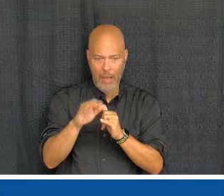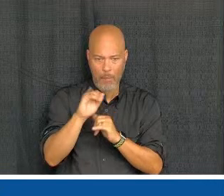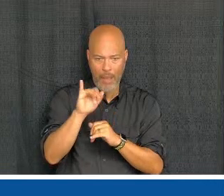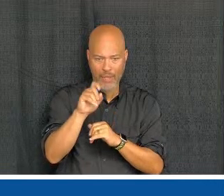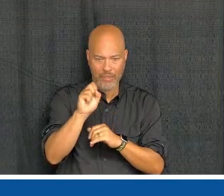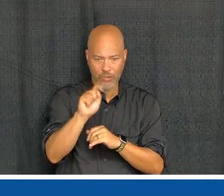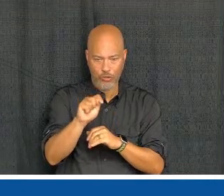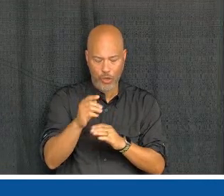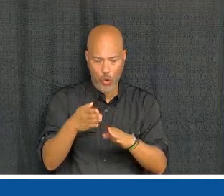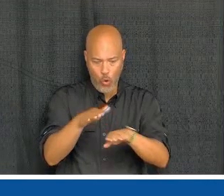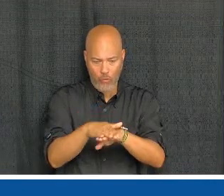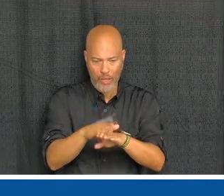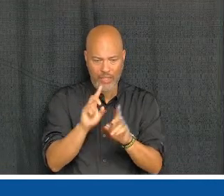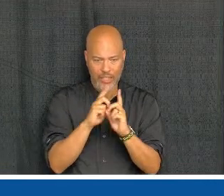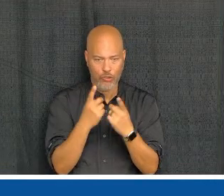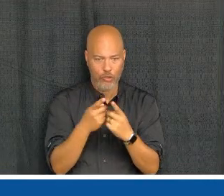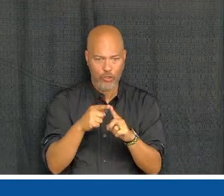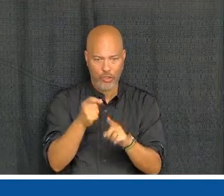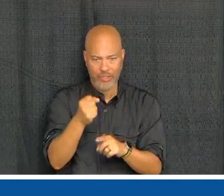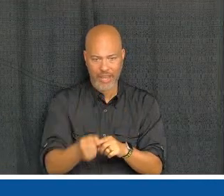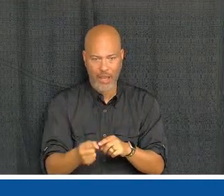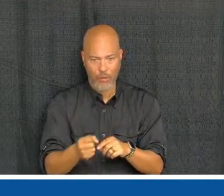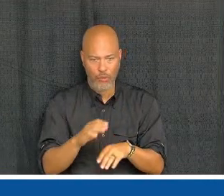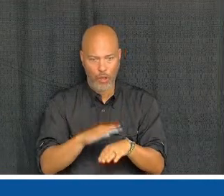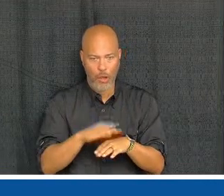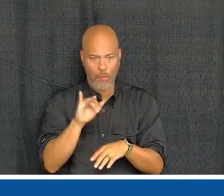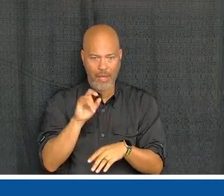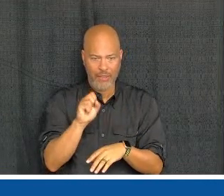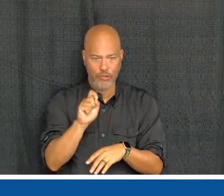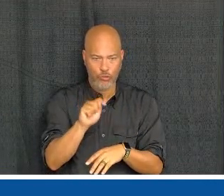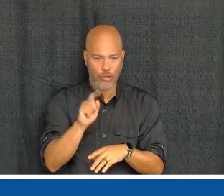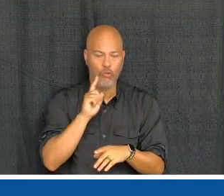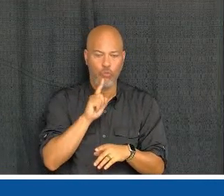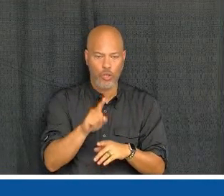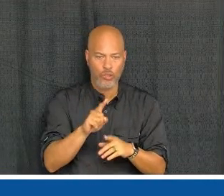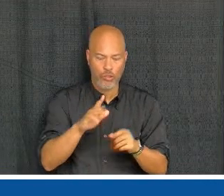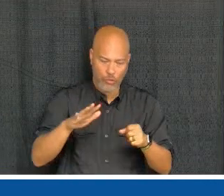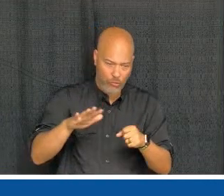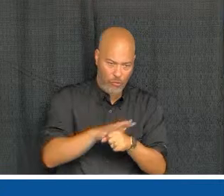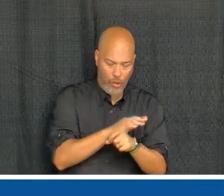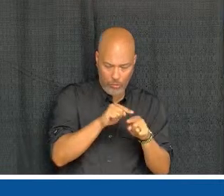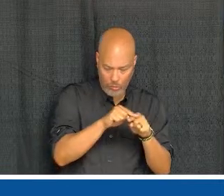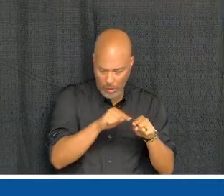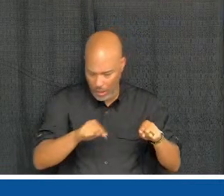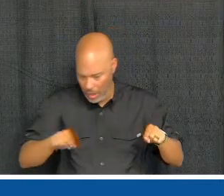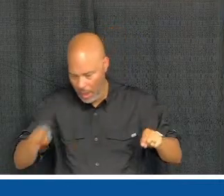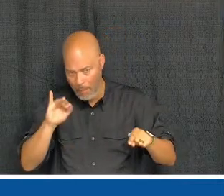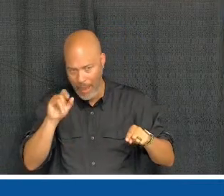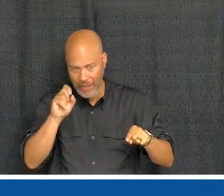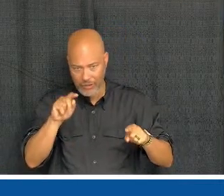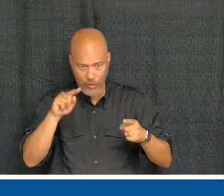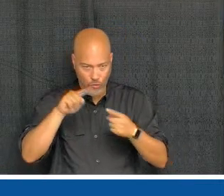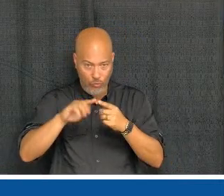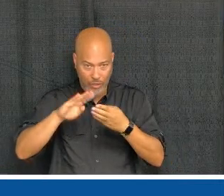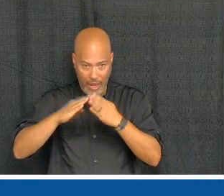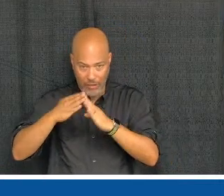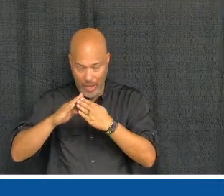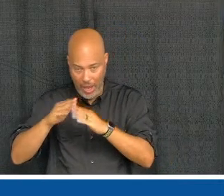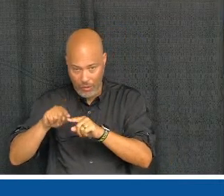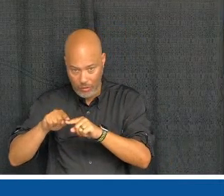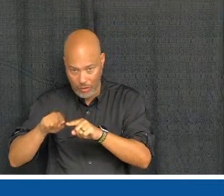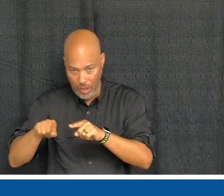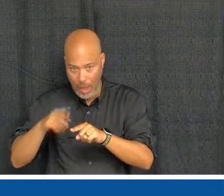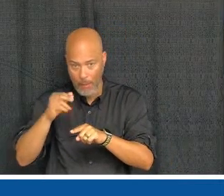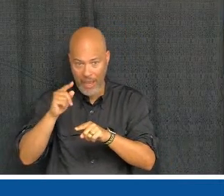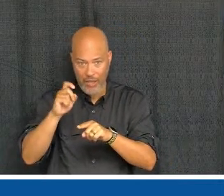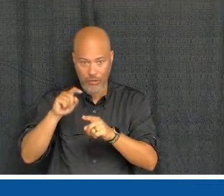overlay district to the south on Madison Street, which does run the entire length of Madison Street from downtown around